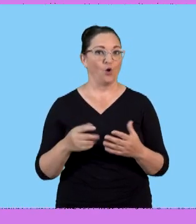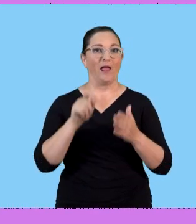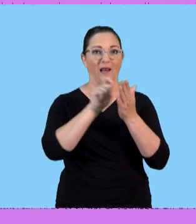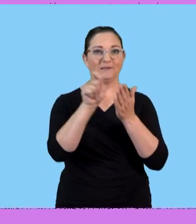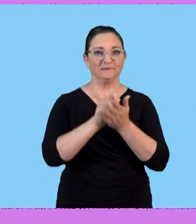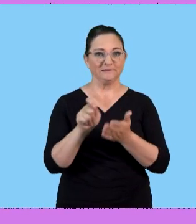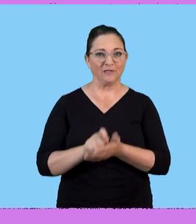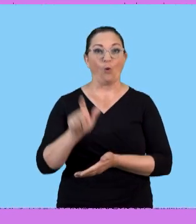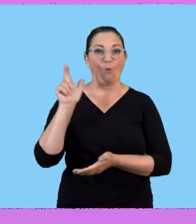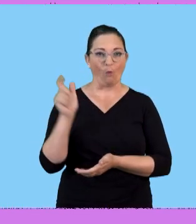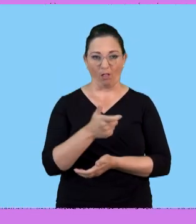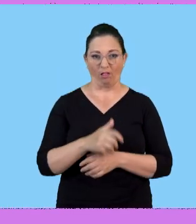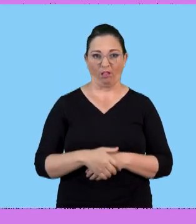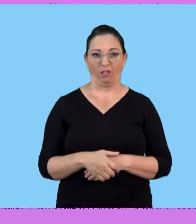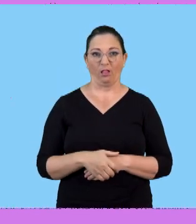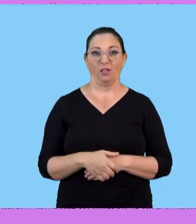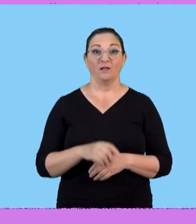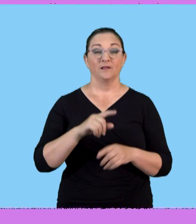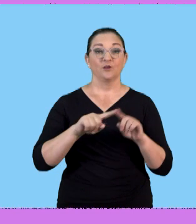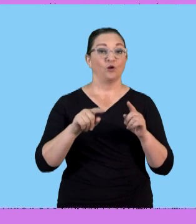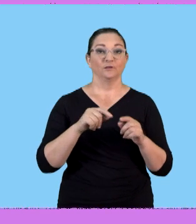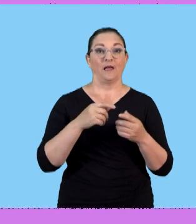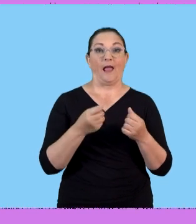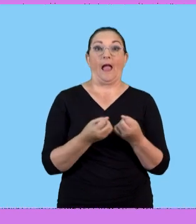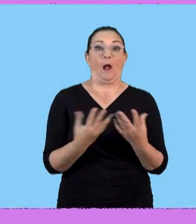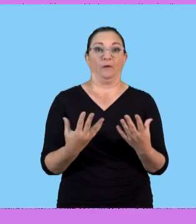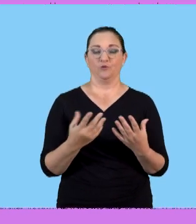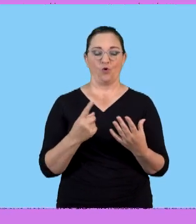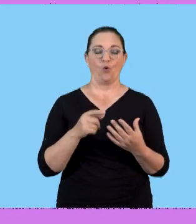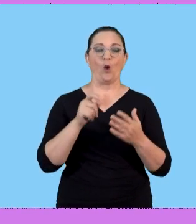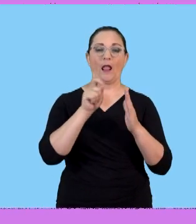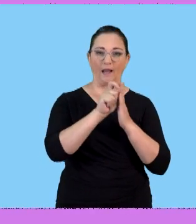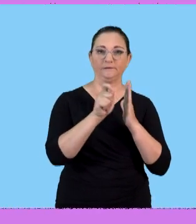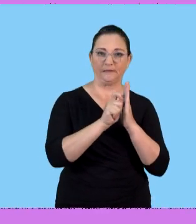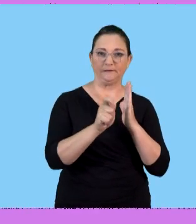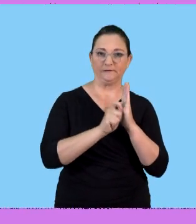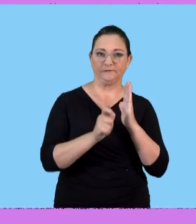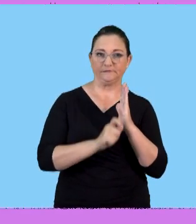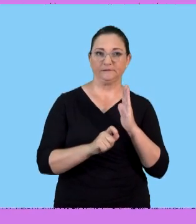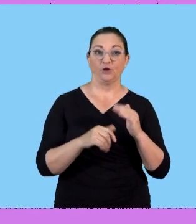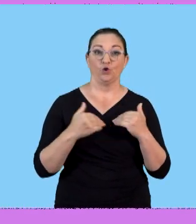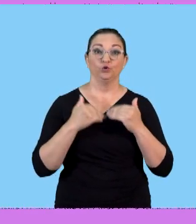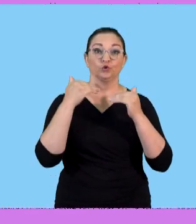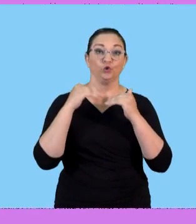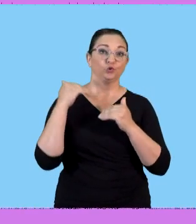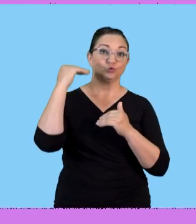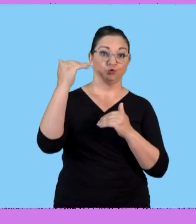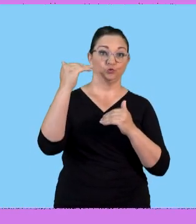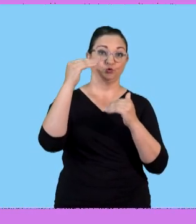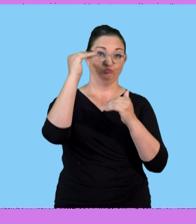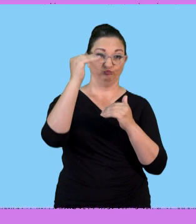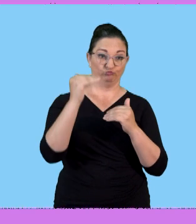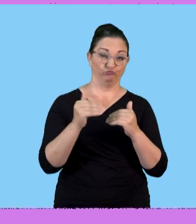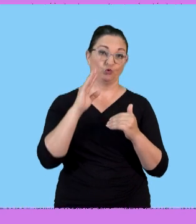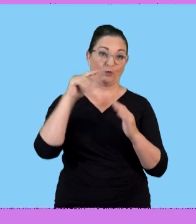we have to list them, right? Right, that's key. We have to list them. So I'll start from the top and I work down